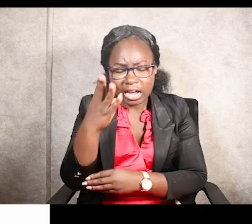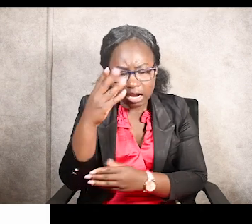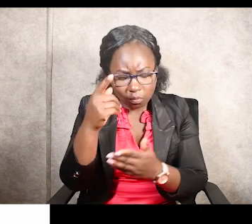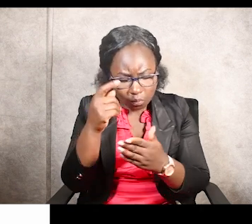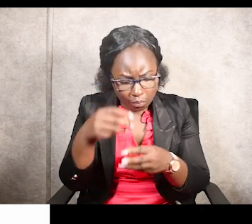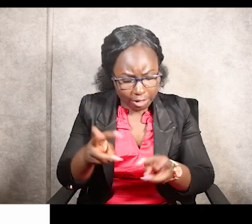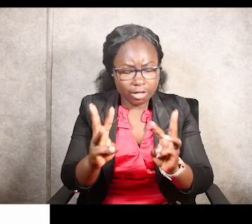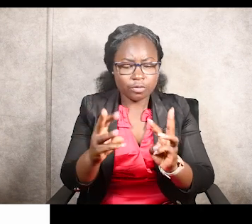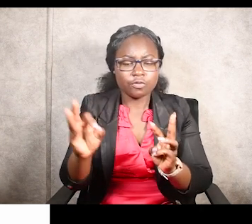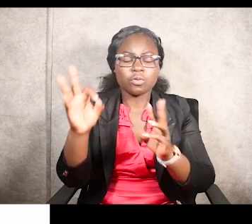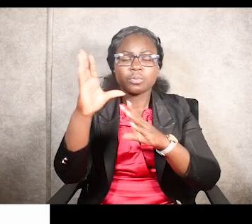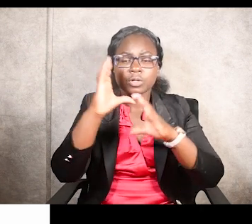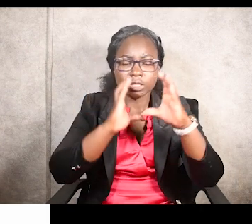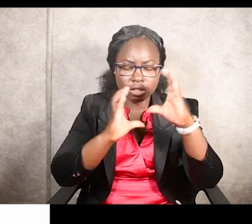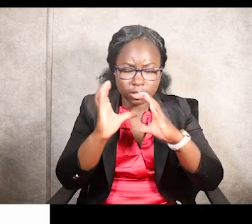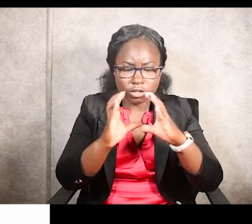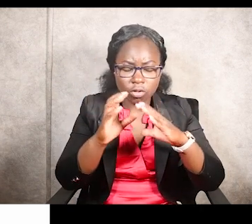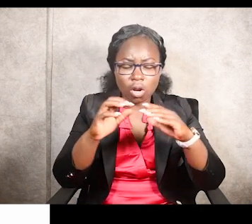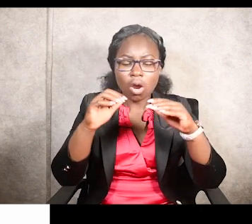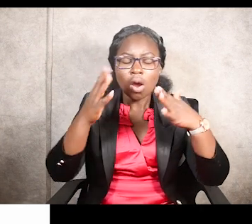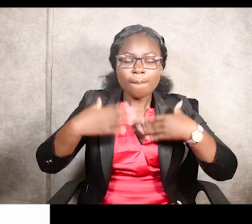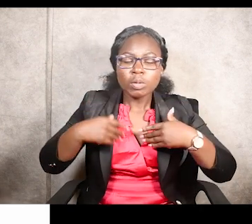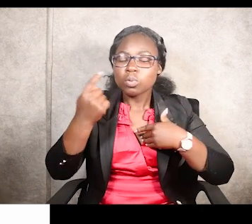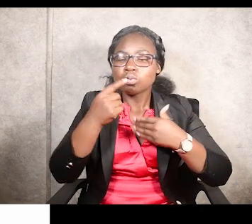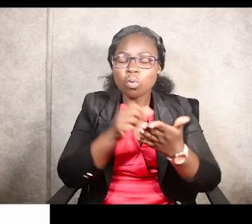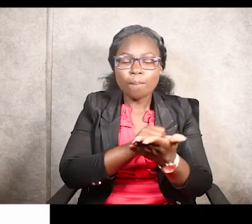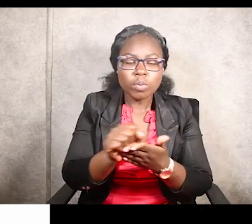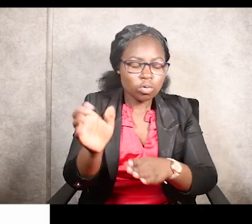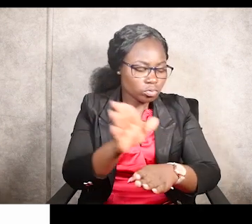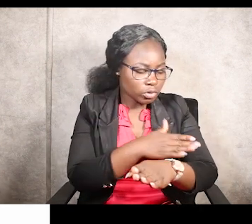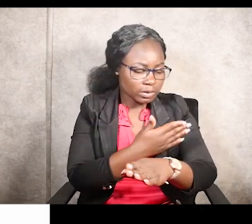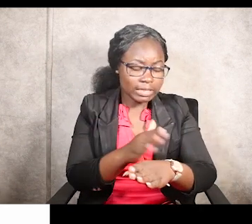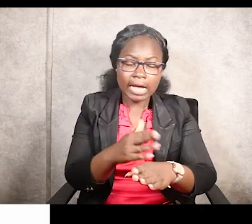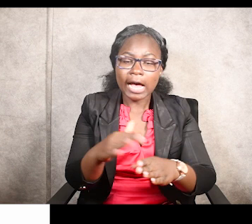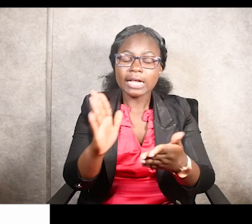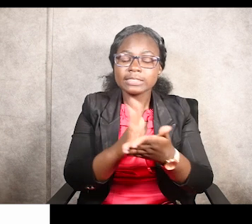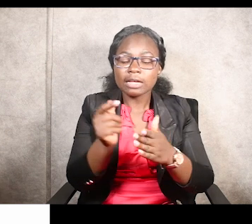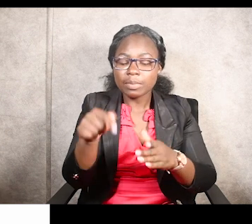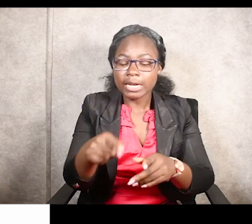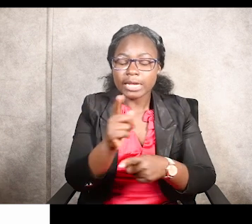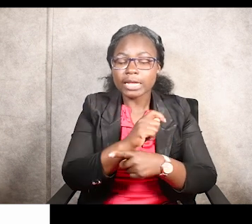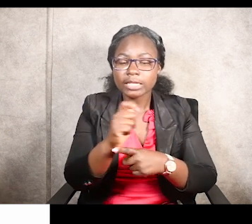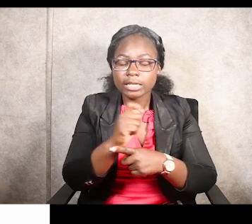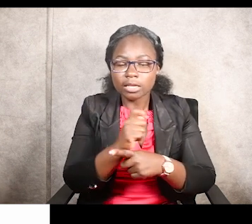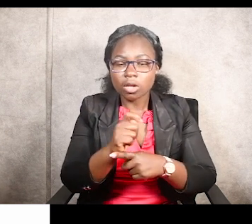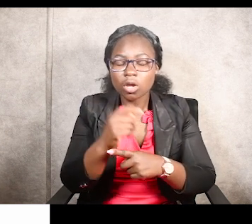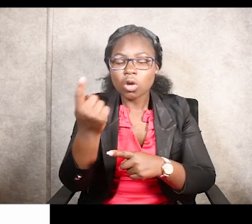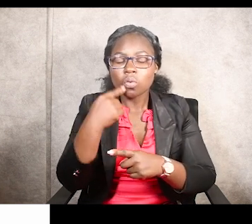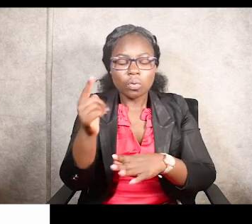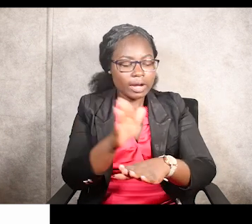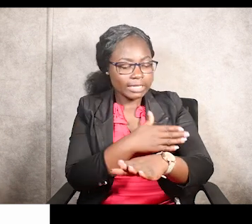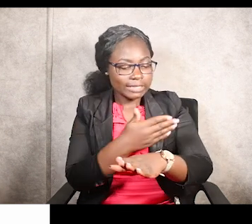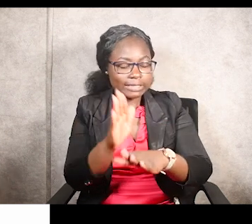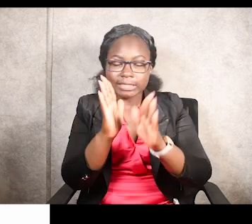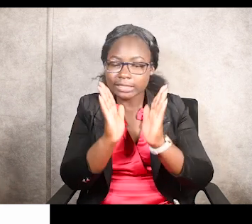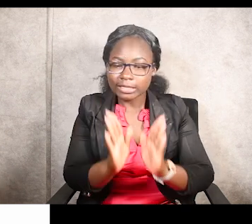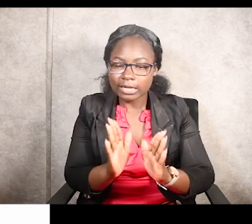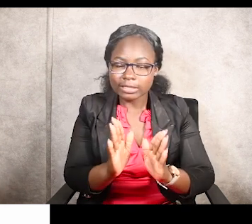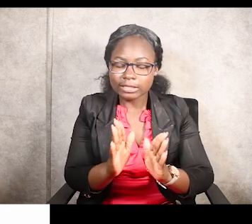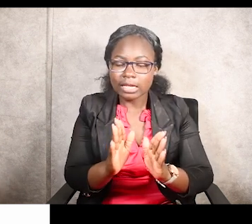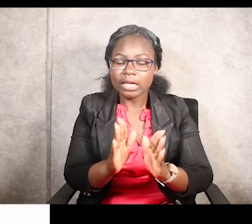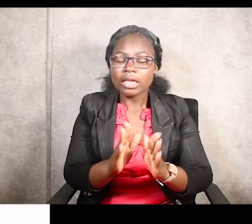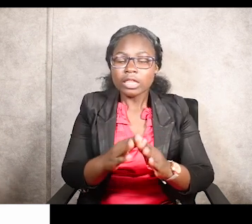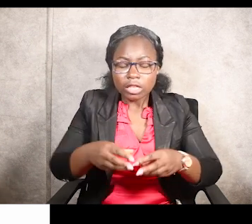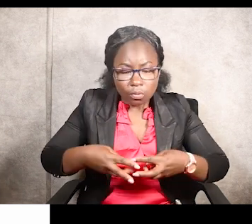communication. People who produce music, and some of them are in this training, people who are artists and such, the cost